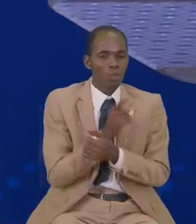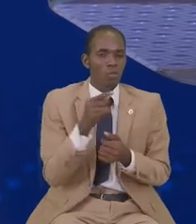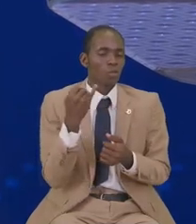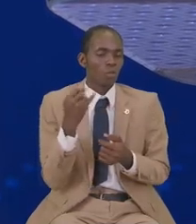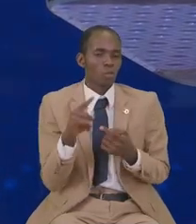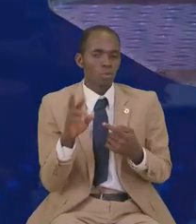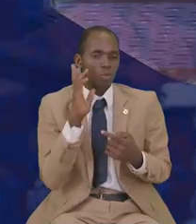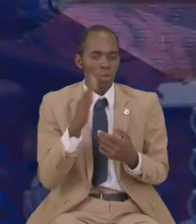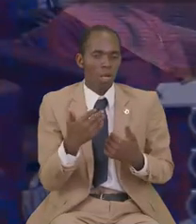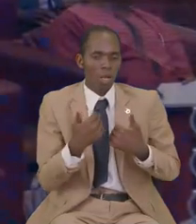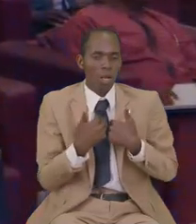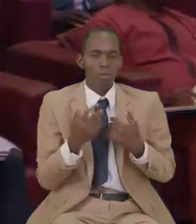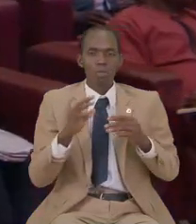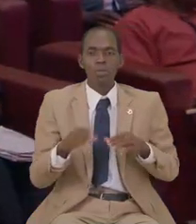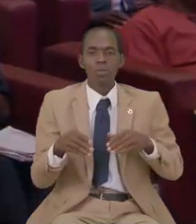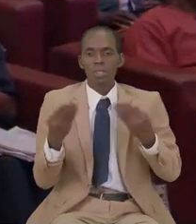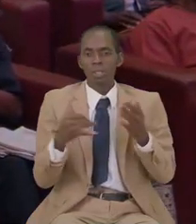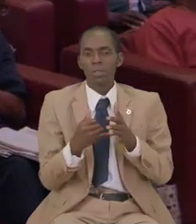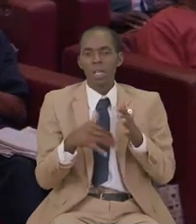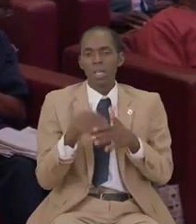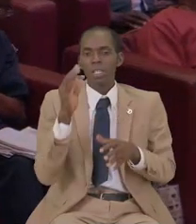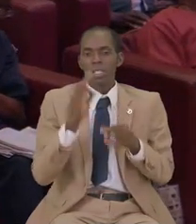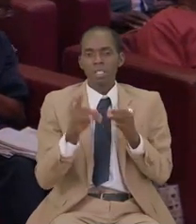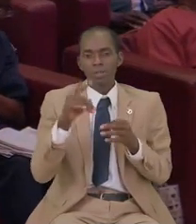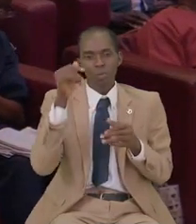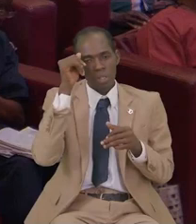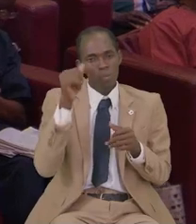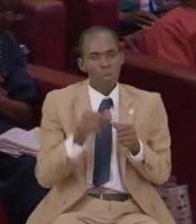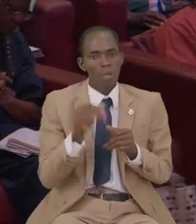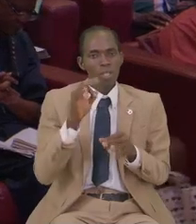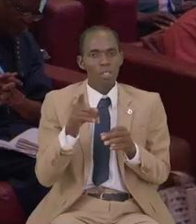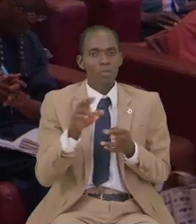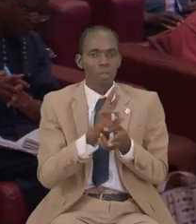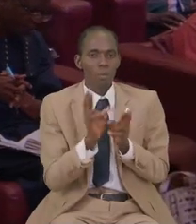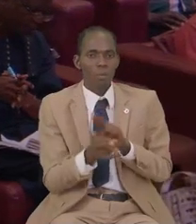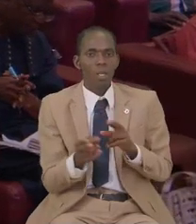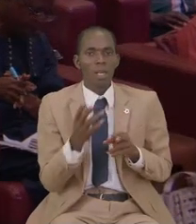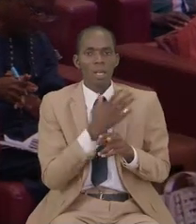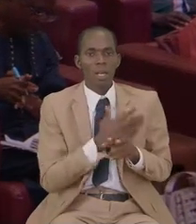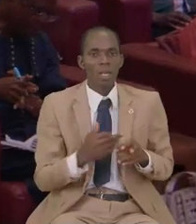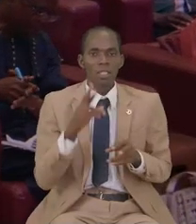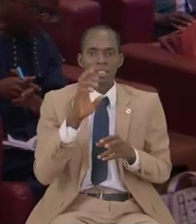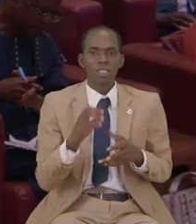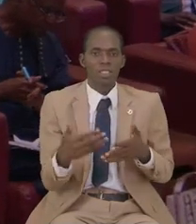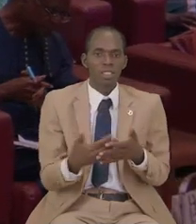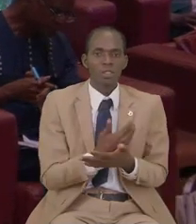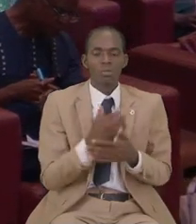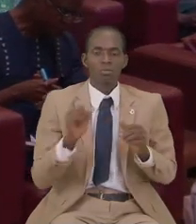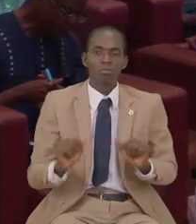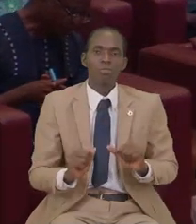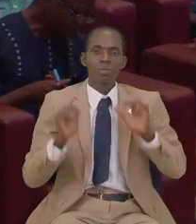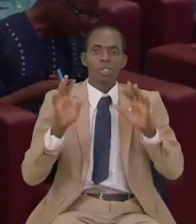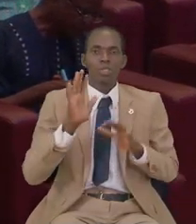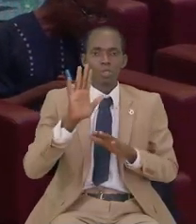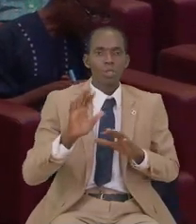have had, you didn't have. If you recollect, if you repent, and if you now renew your consecration,